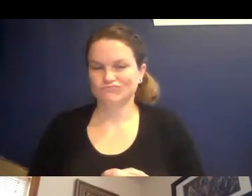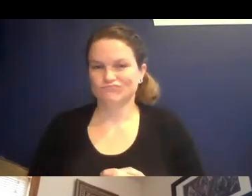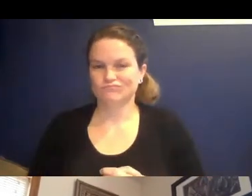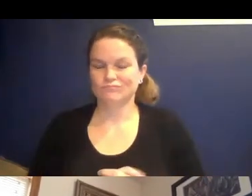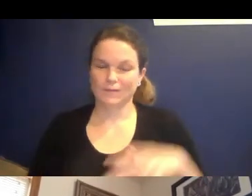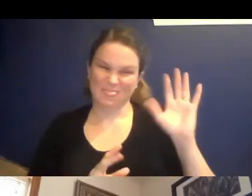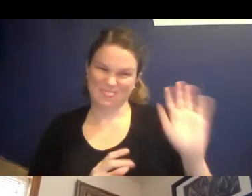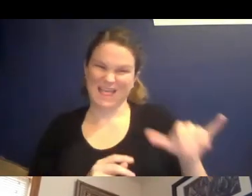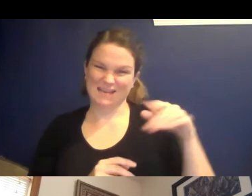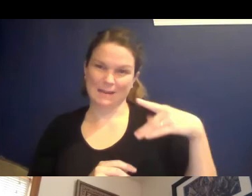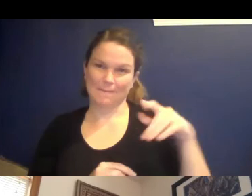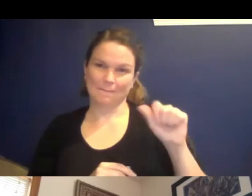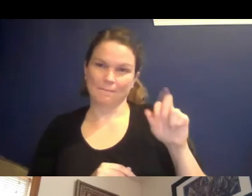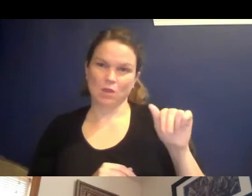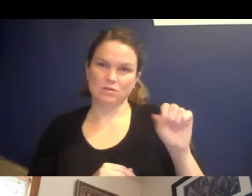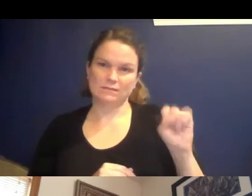parasite